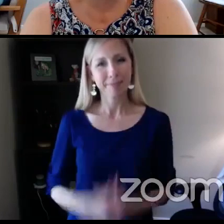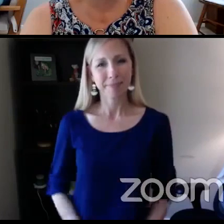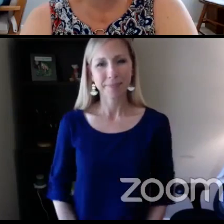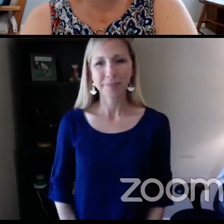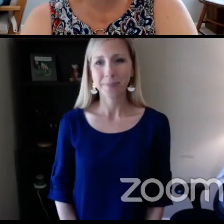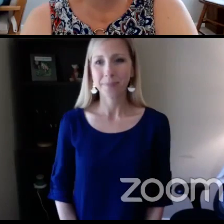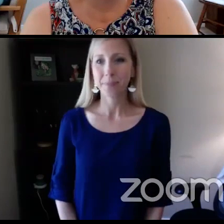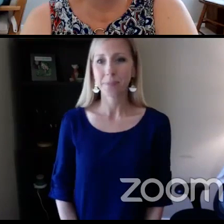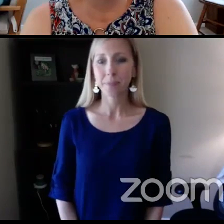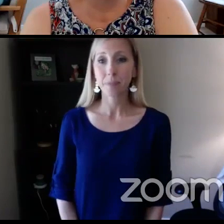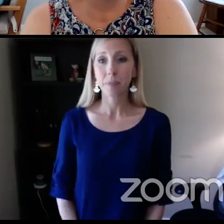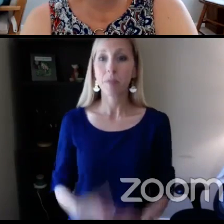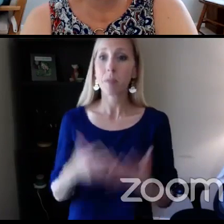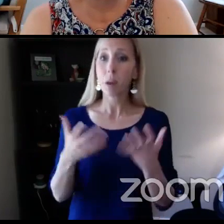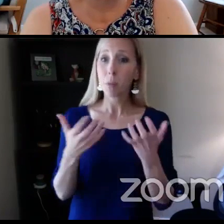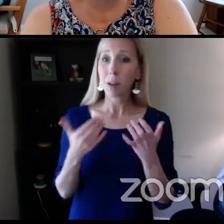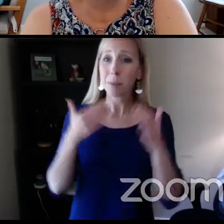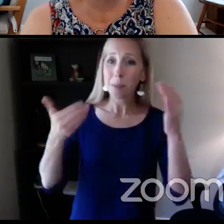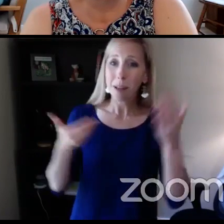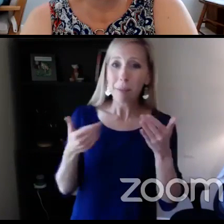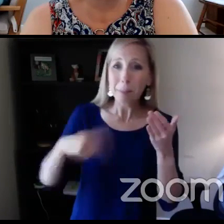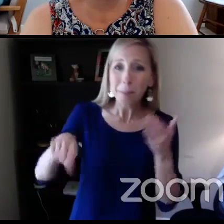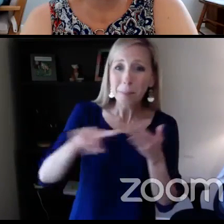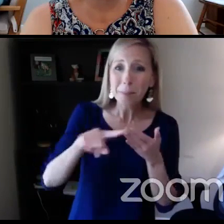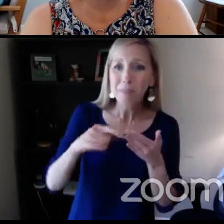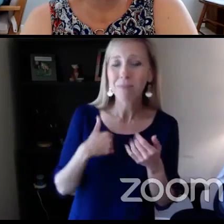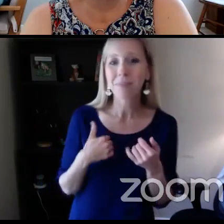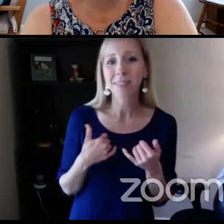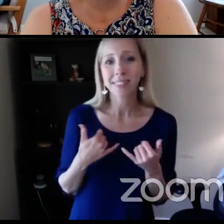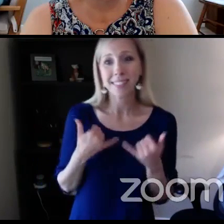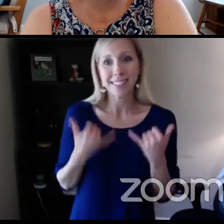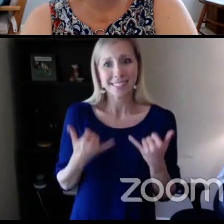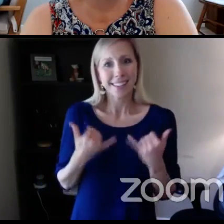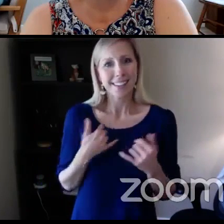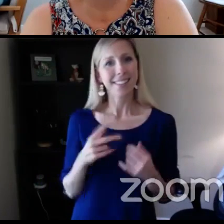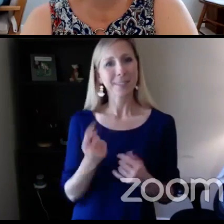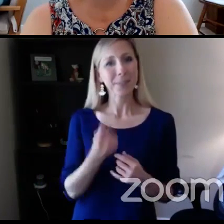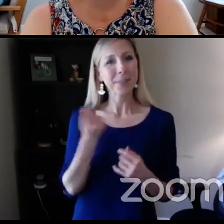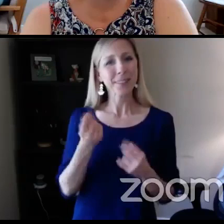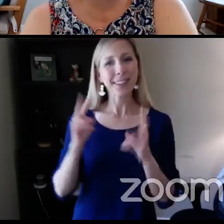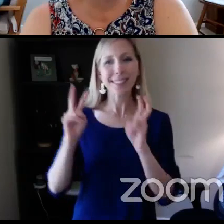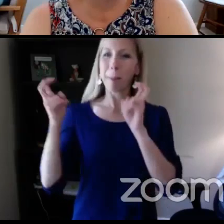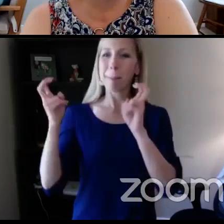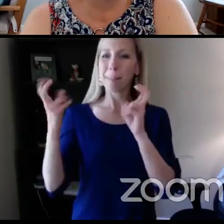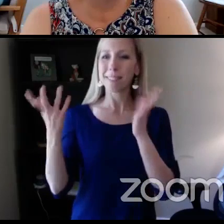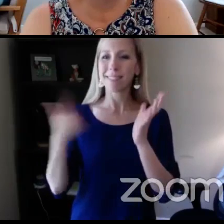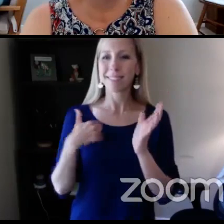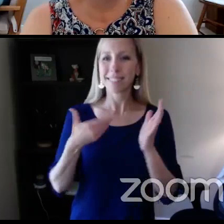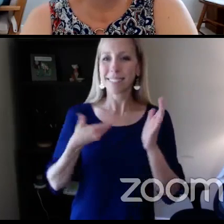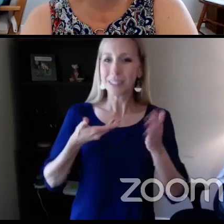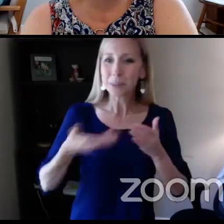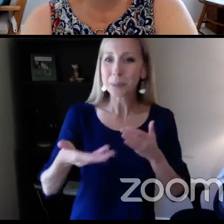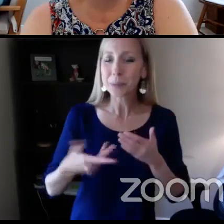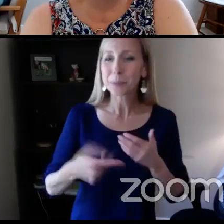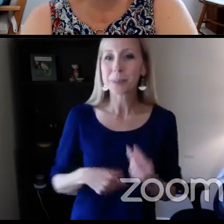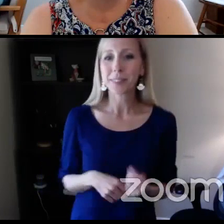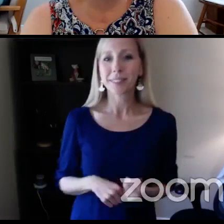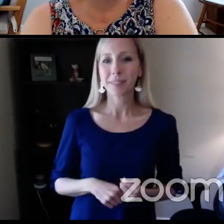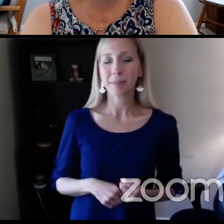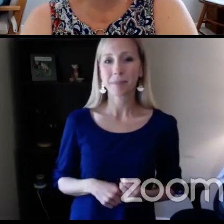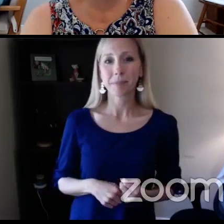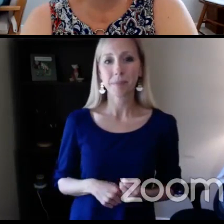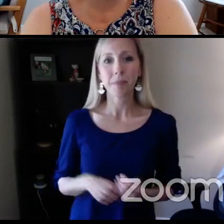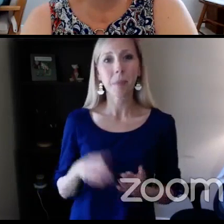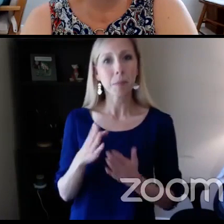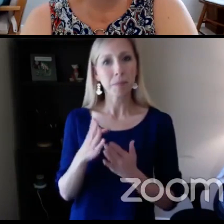So I want to just welcome you all for two Tuesday topics and introduce you to part of the